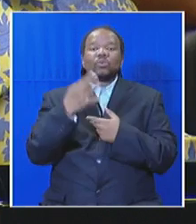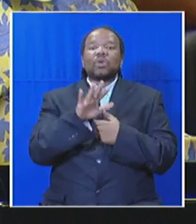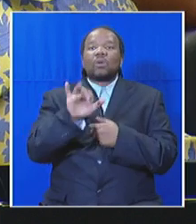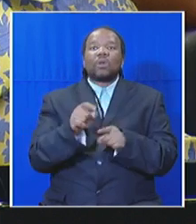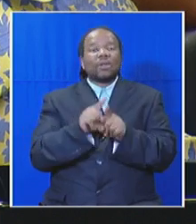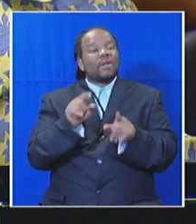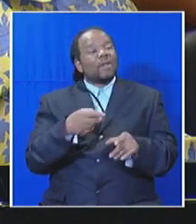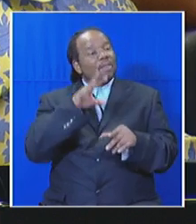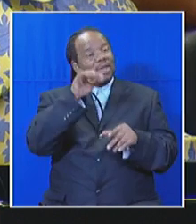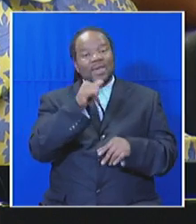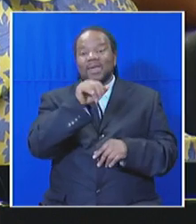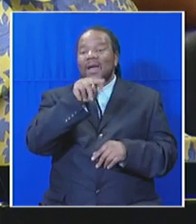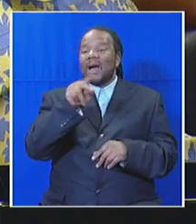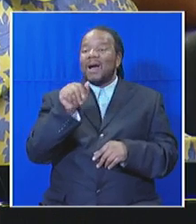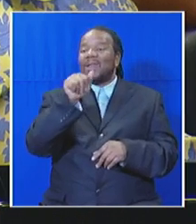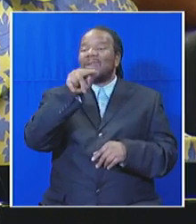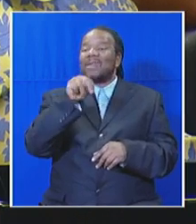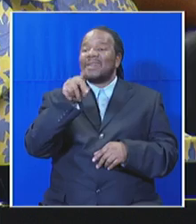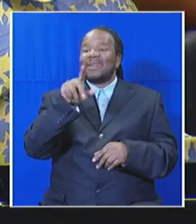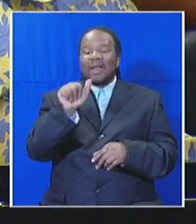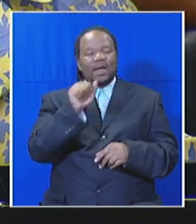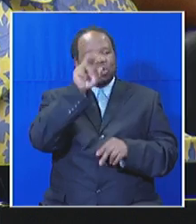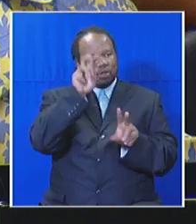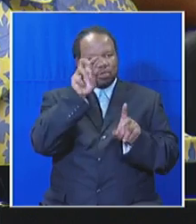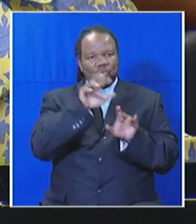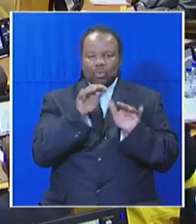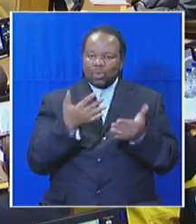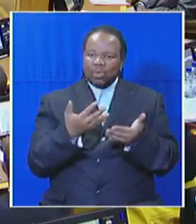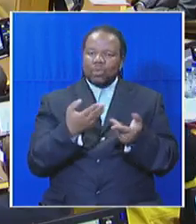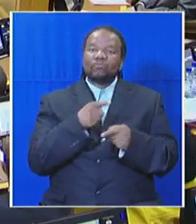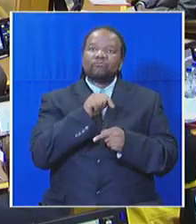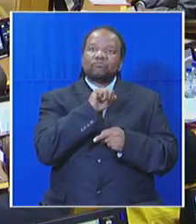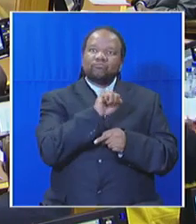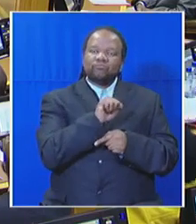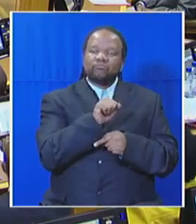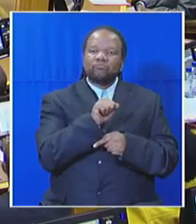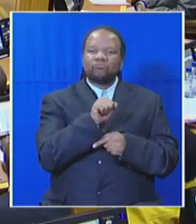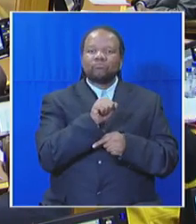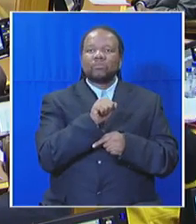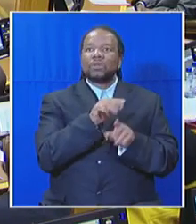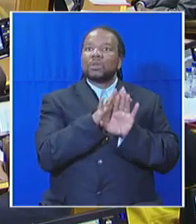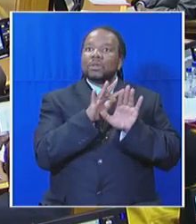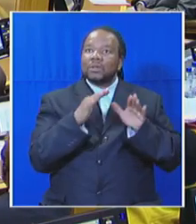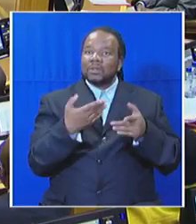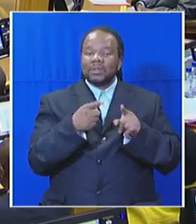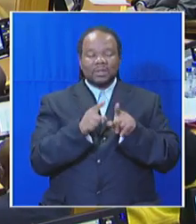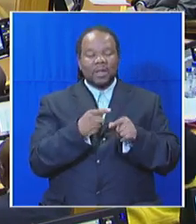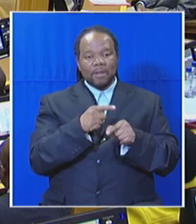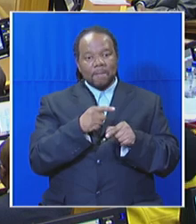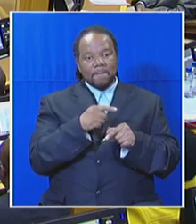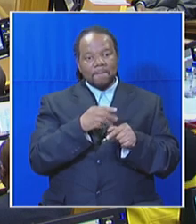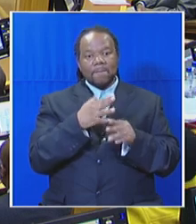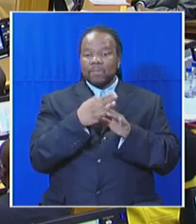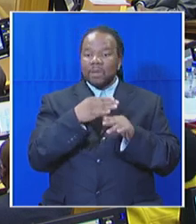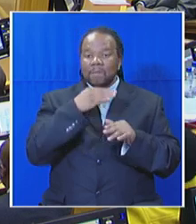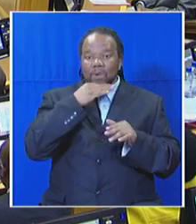of Nkandla, Honorable Speaker, as the profile has risen outside there. It has risen. I'm from